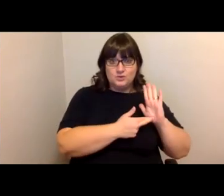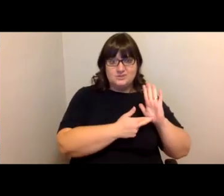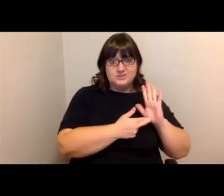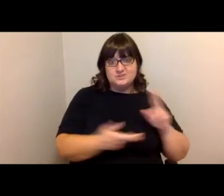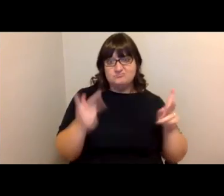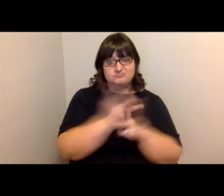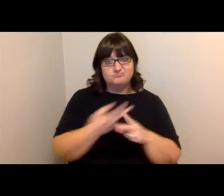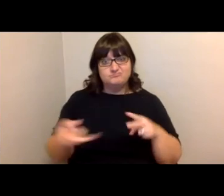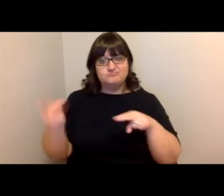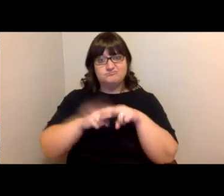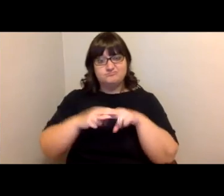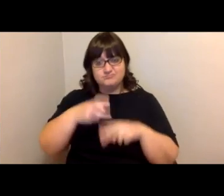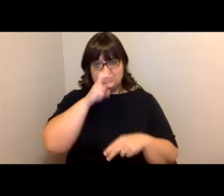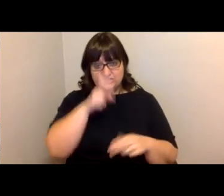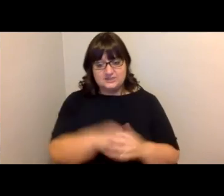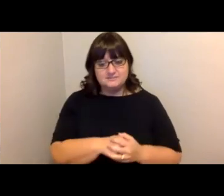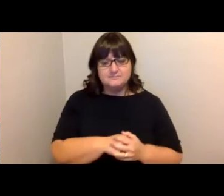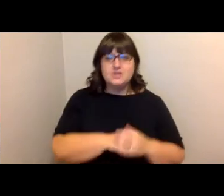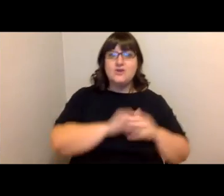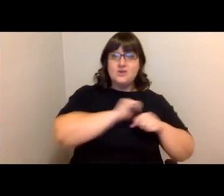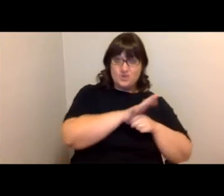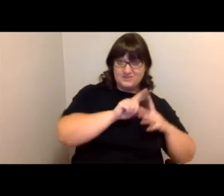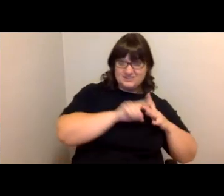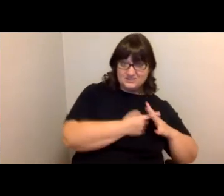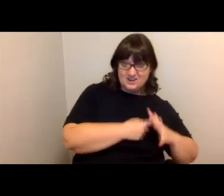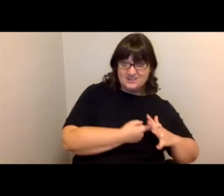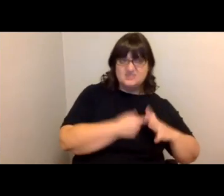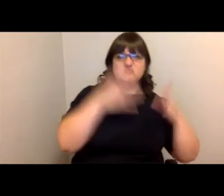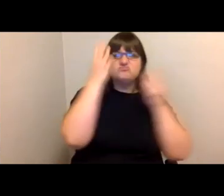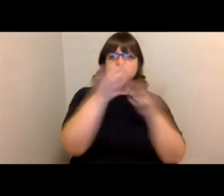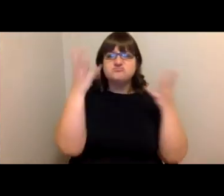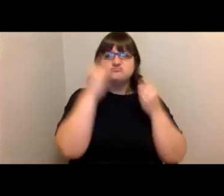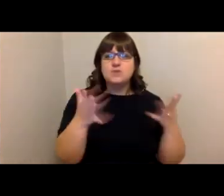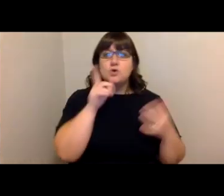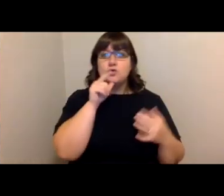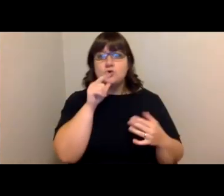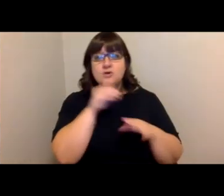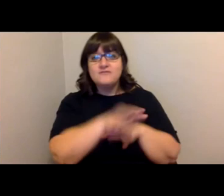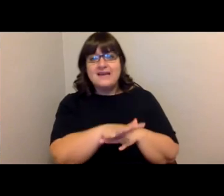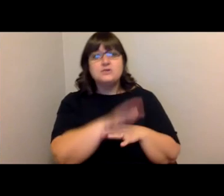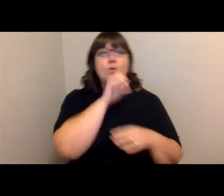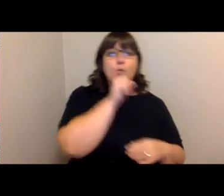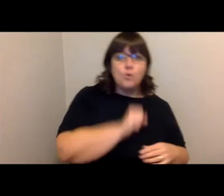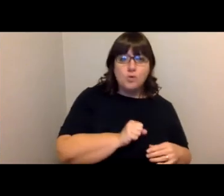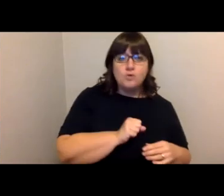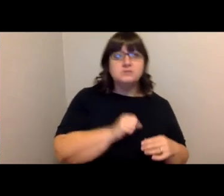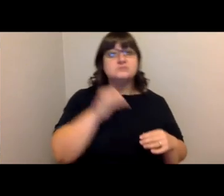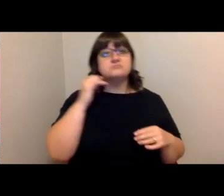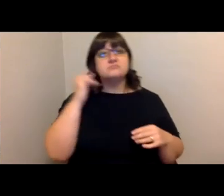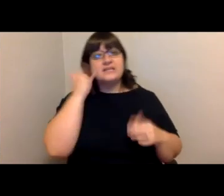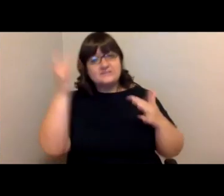weeks discussed how the only people really affected would be elders and the immunocompromised. Everyone else might get it, but be